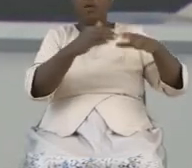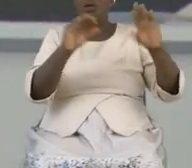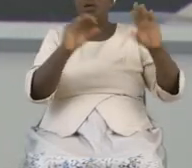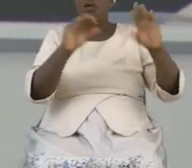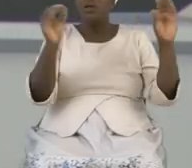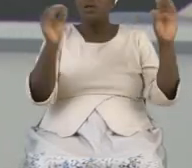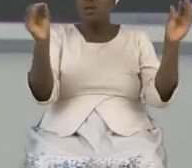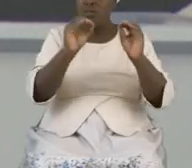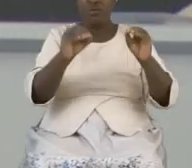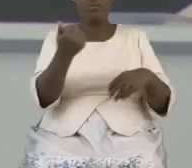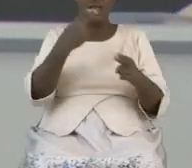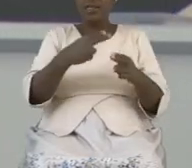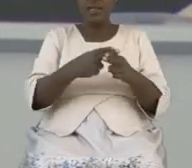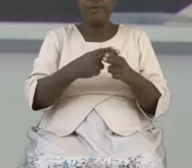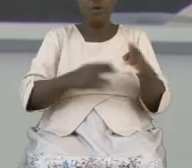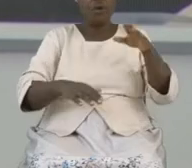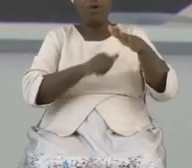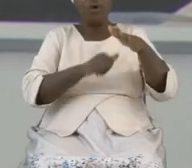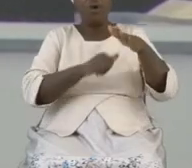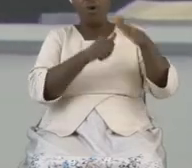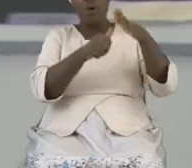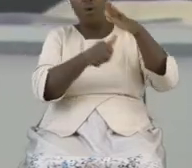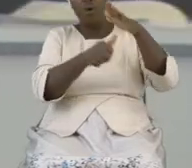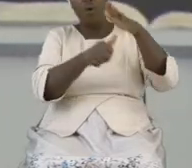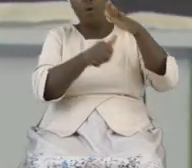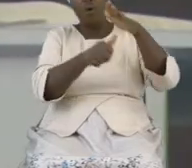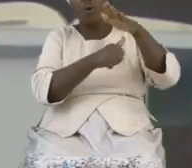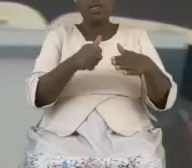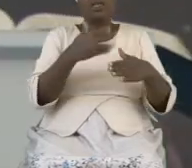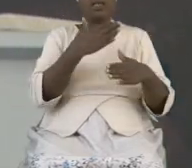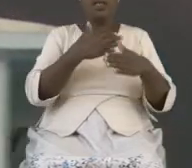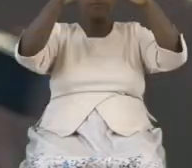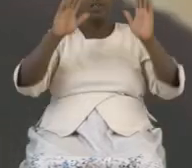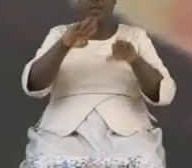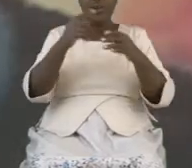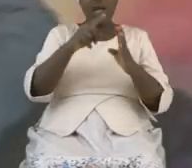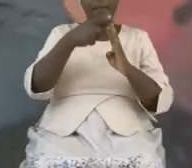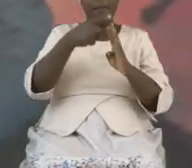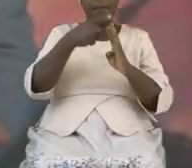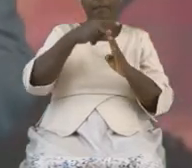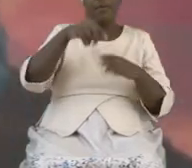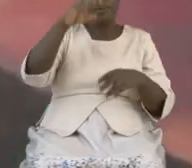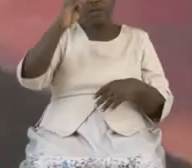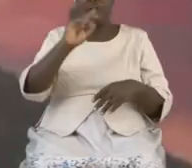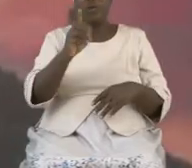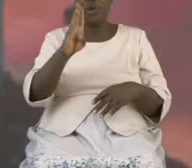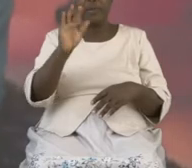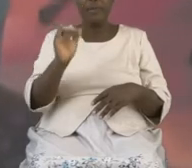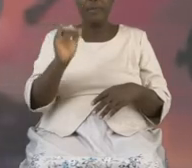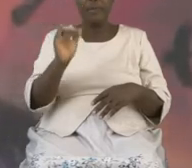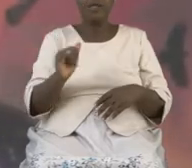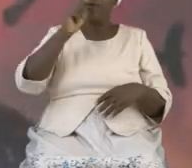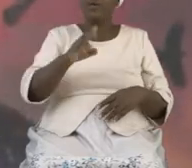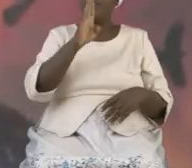name under heaven given among men whereby we must be